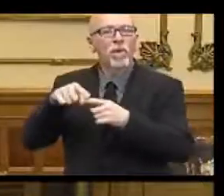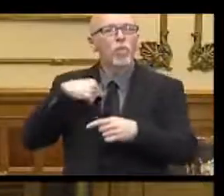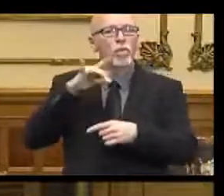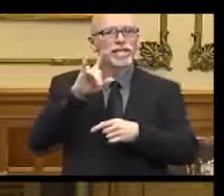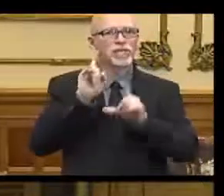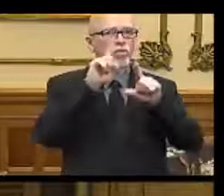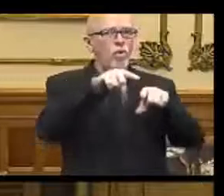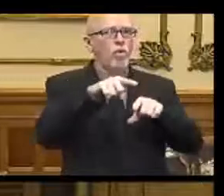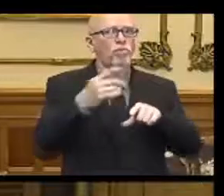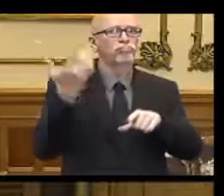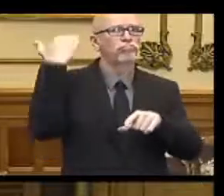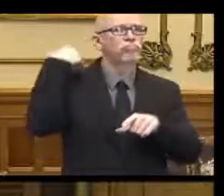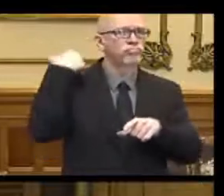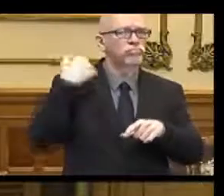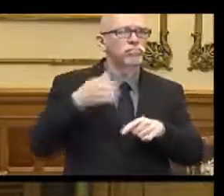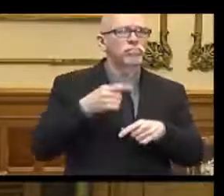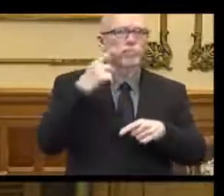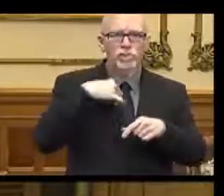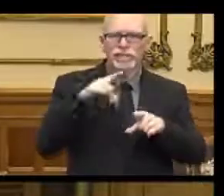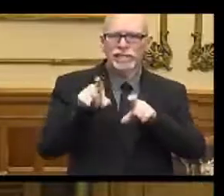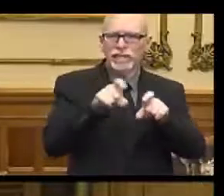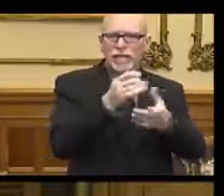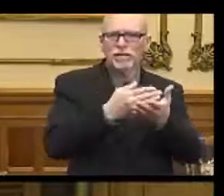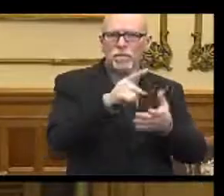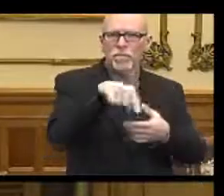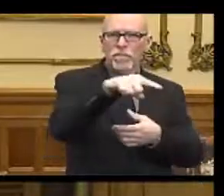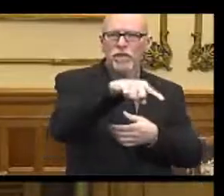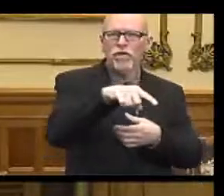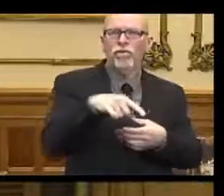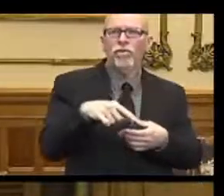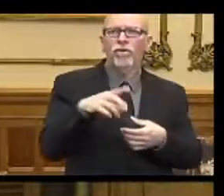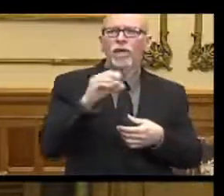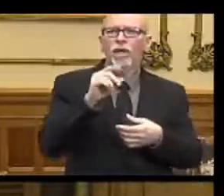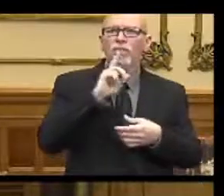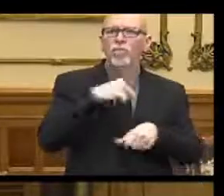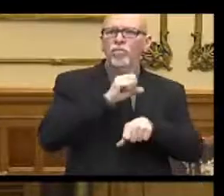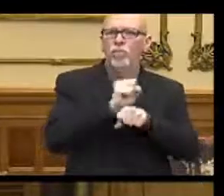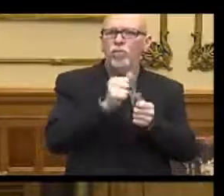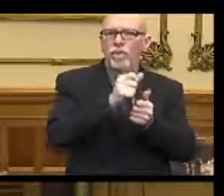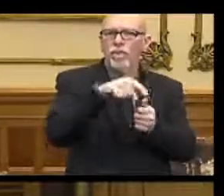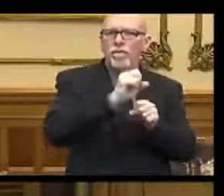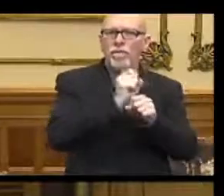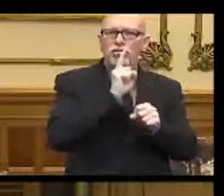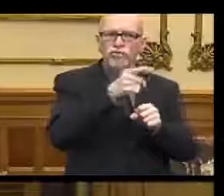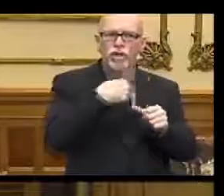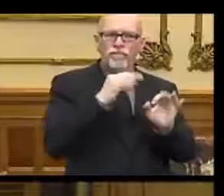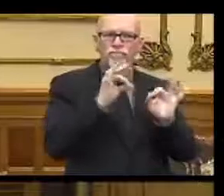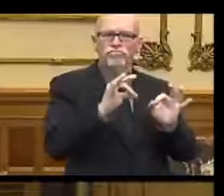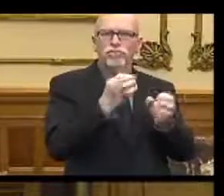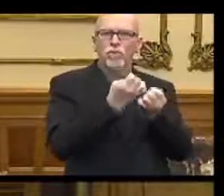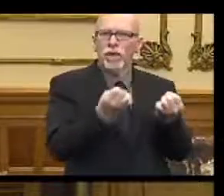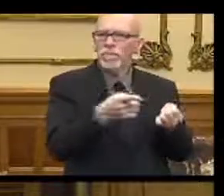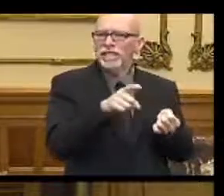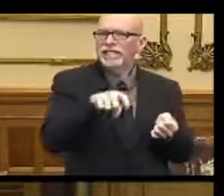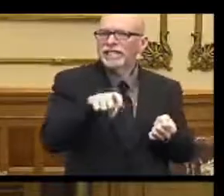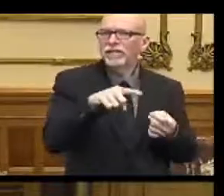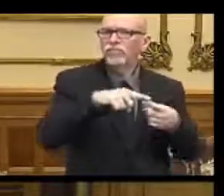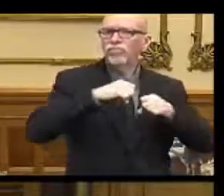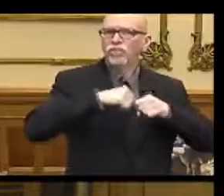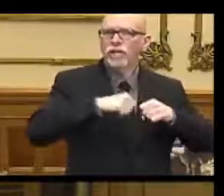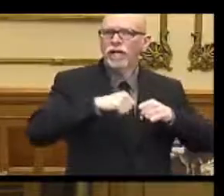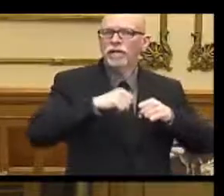early on. I think we tested some individuals and really worked with them to make sure that they had the PPE they needed to